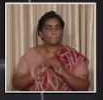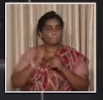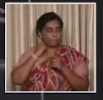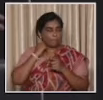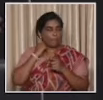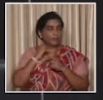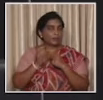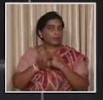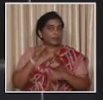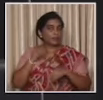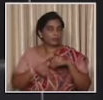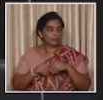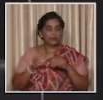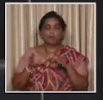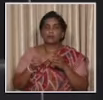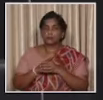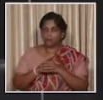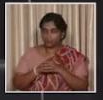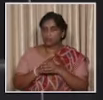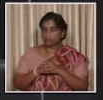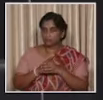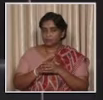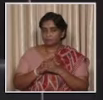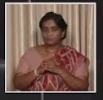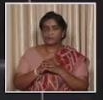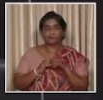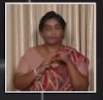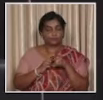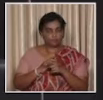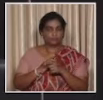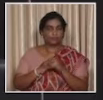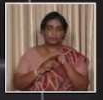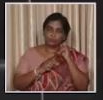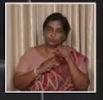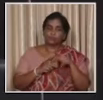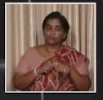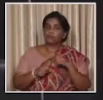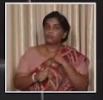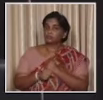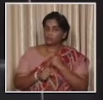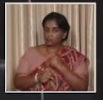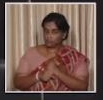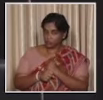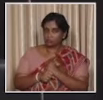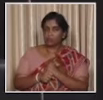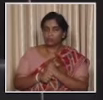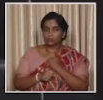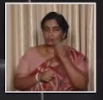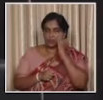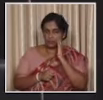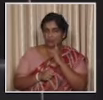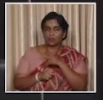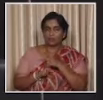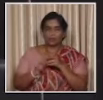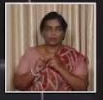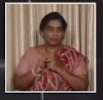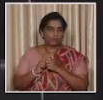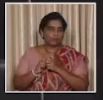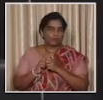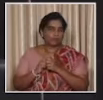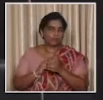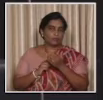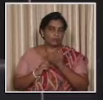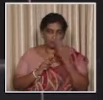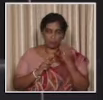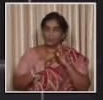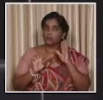parties, perhaps. That may be the reality in this government. Because the credibility of the entire